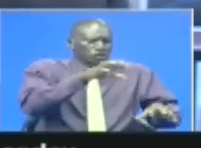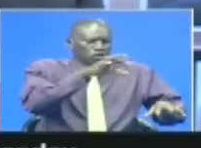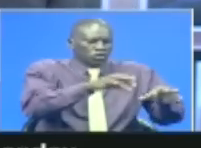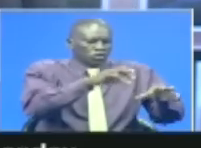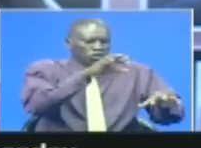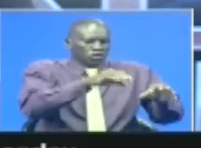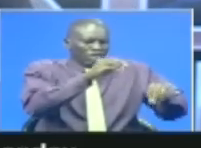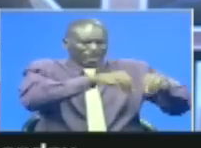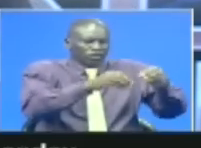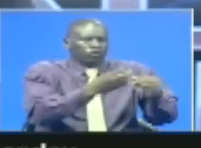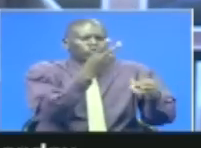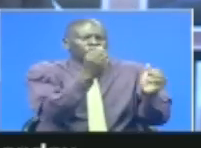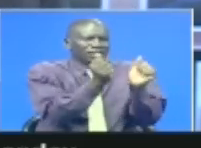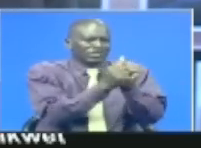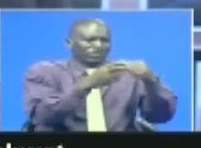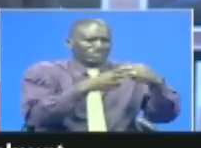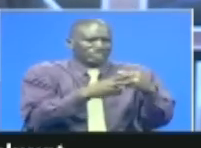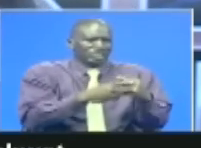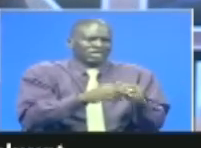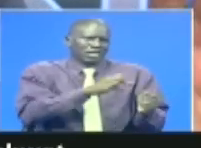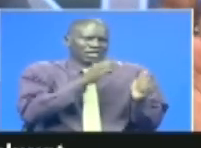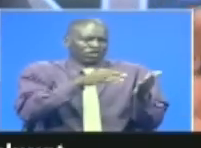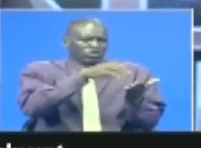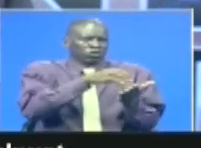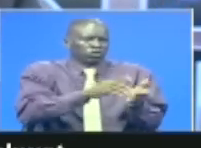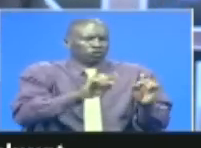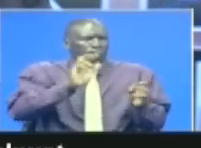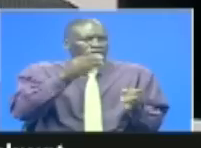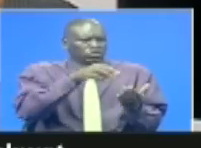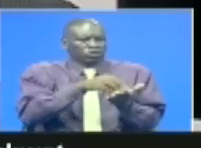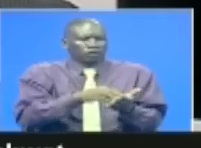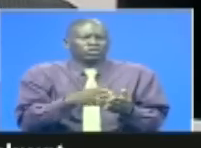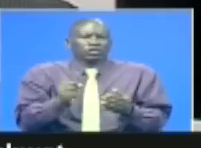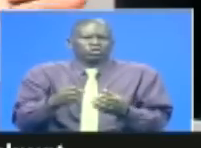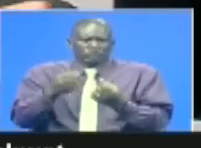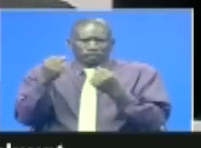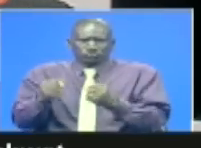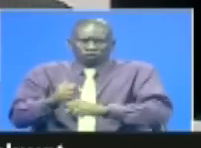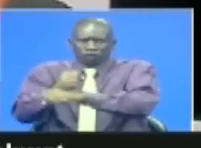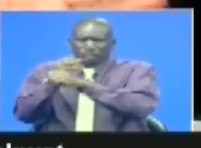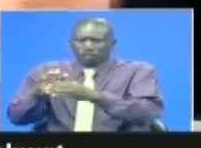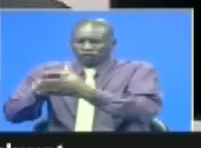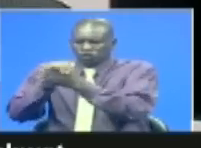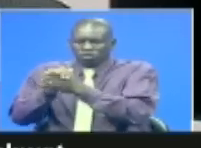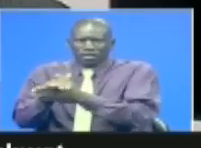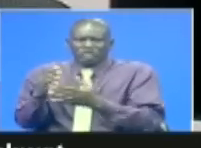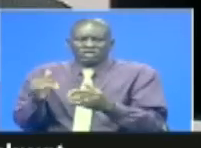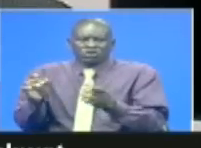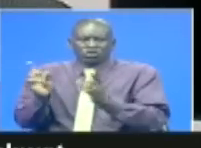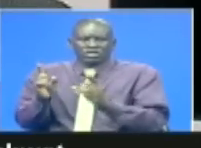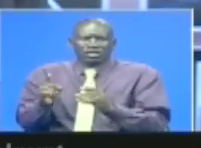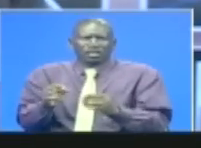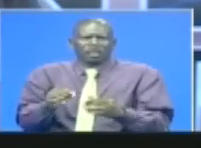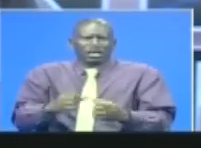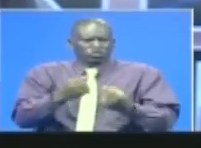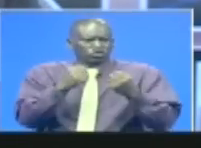for 2017 gubernatorial seat, not the presidential seat. You're a very strong defender of Jubilee, so you'd never consider running. A strong defender of